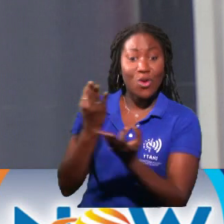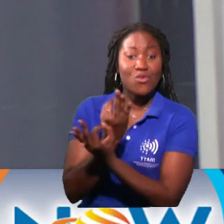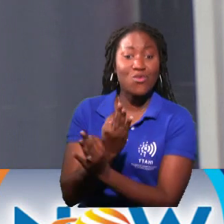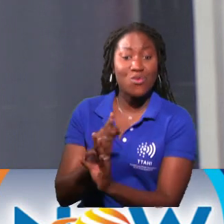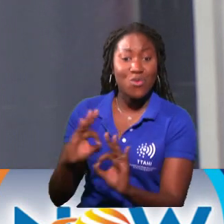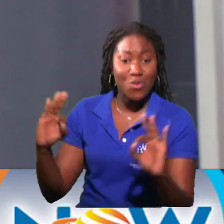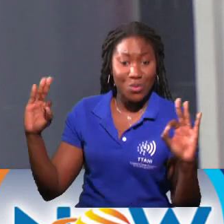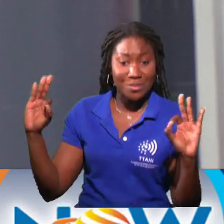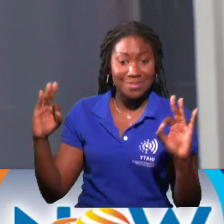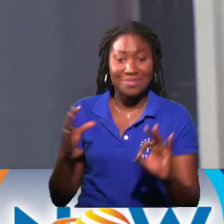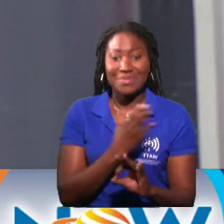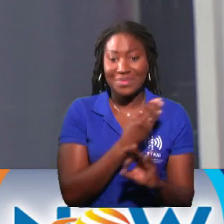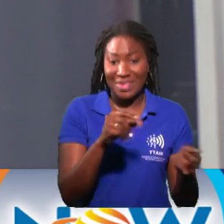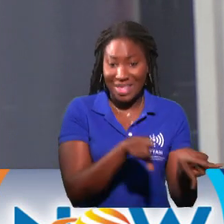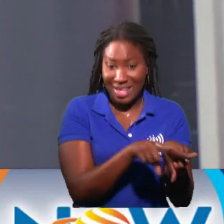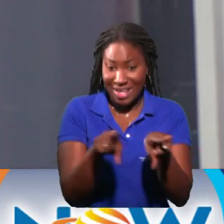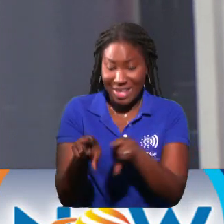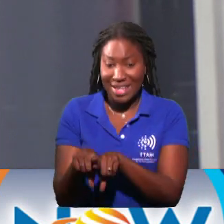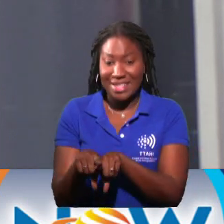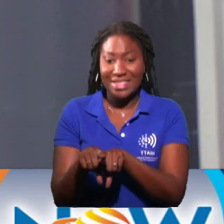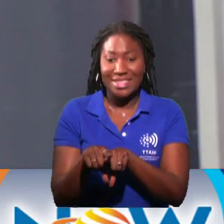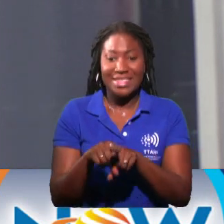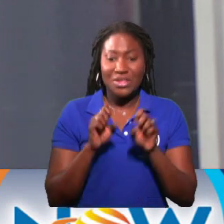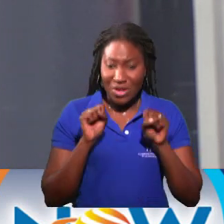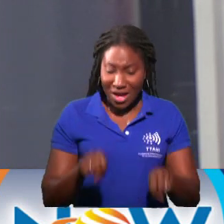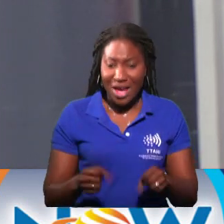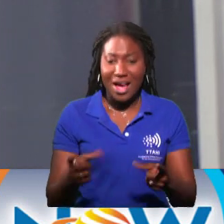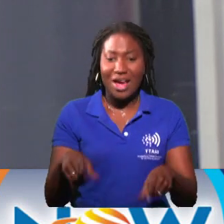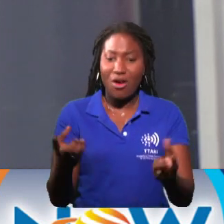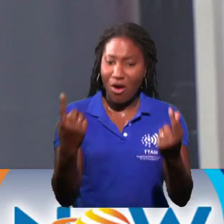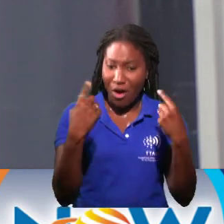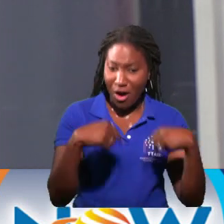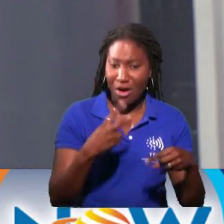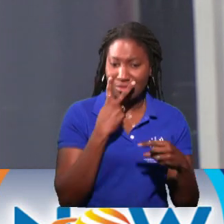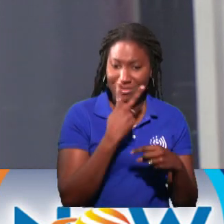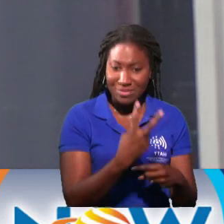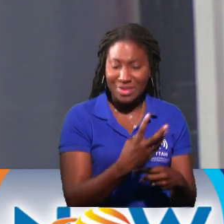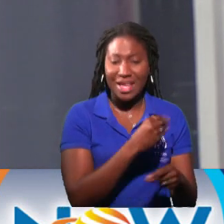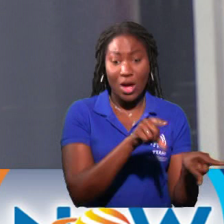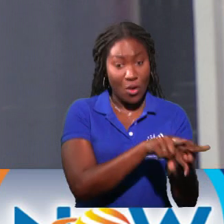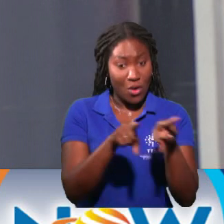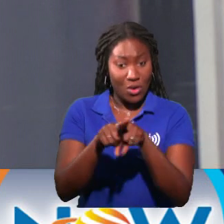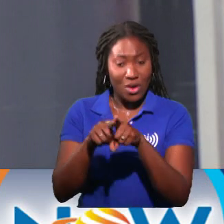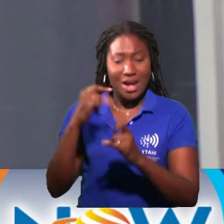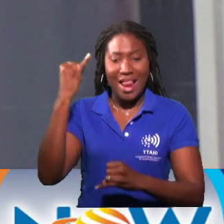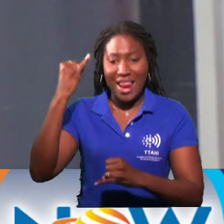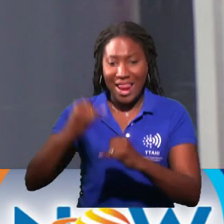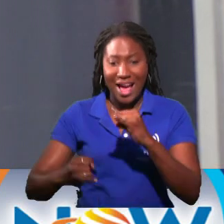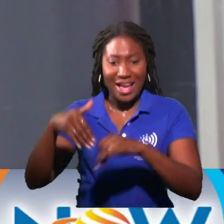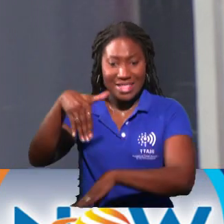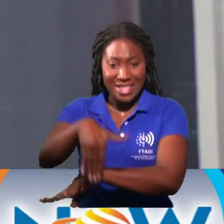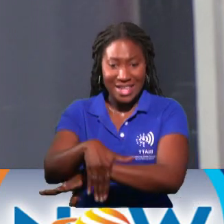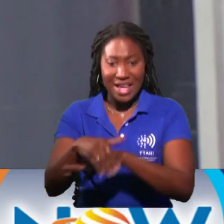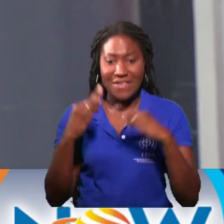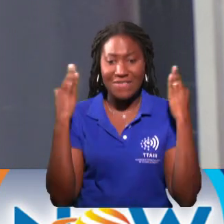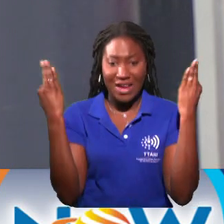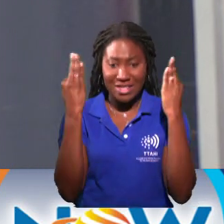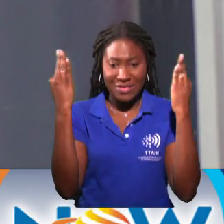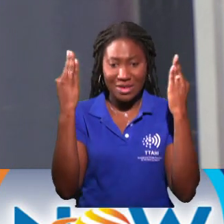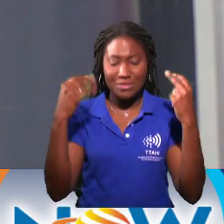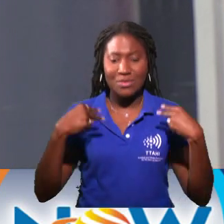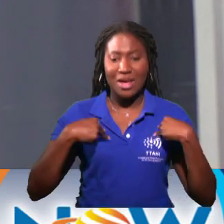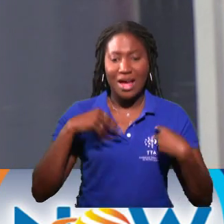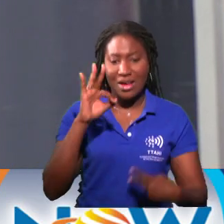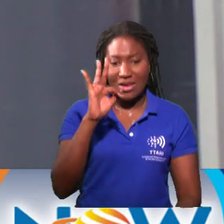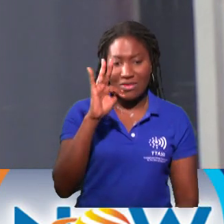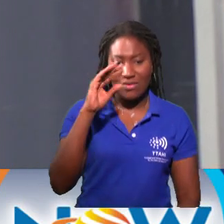Wow. Just say it. So, yeah, you can come to that as well. And of course, on the last night of the festival, we have the First